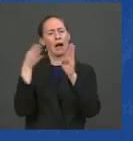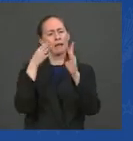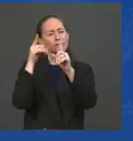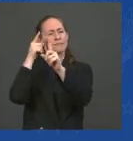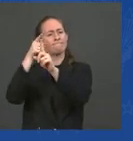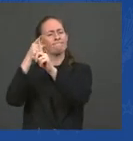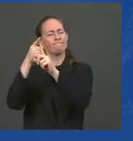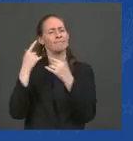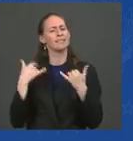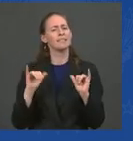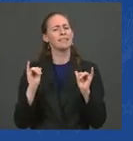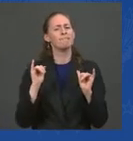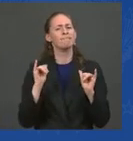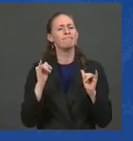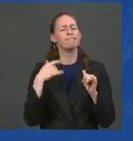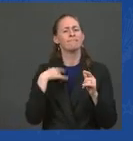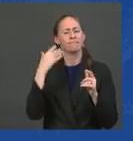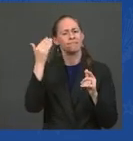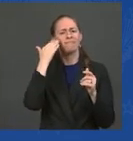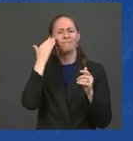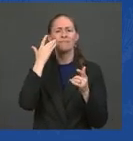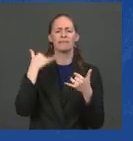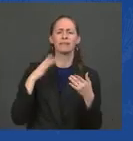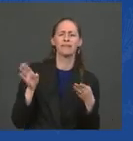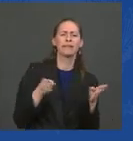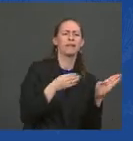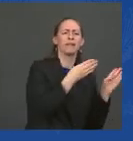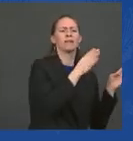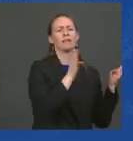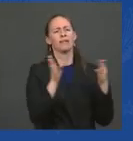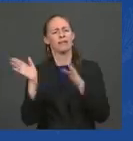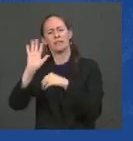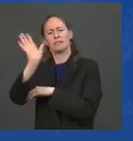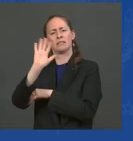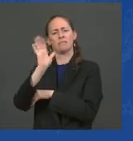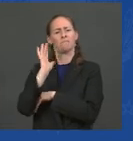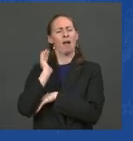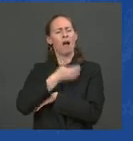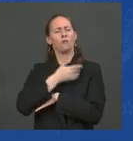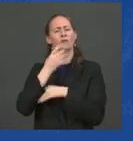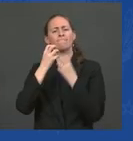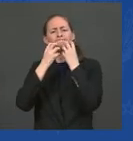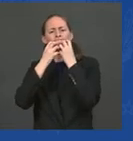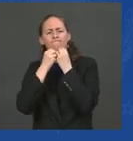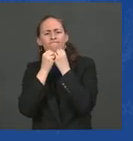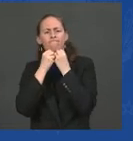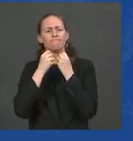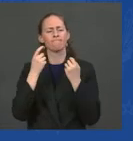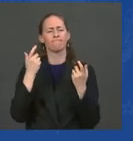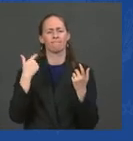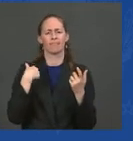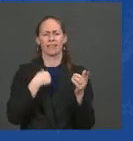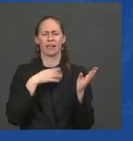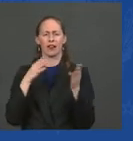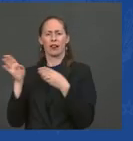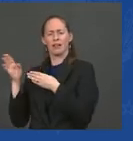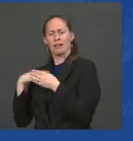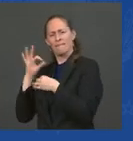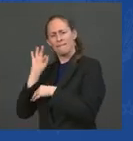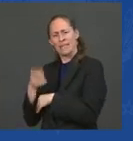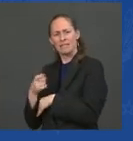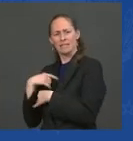highest democratic principles, to self-correct, has made us a beacon of